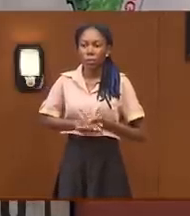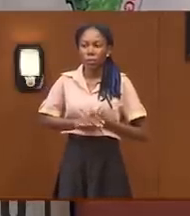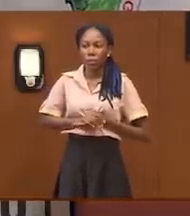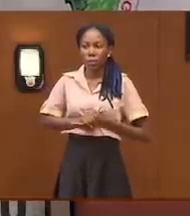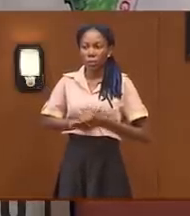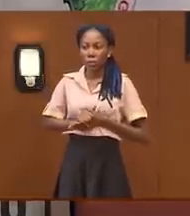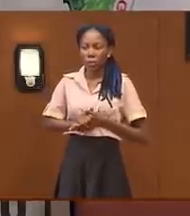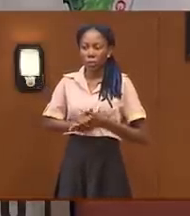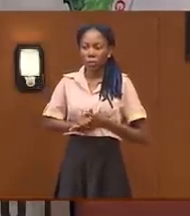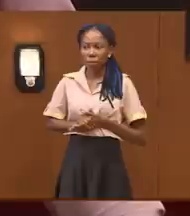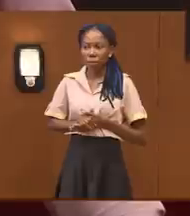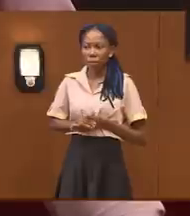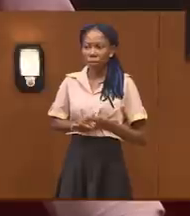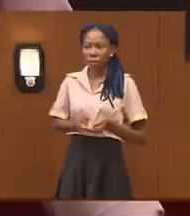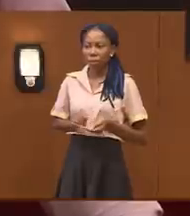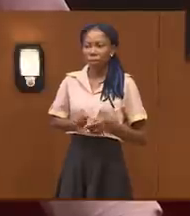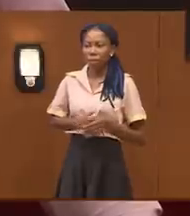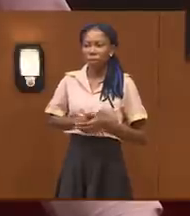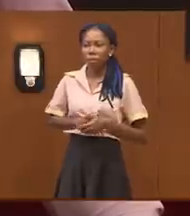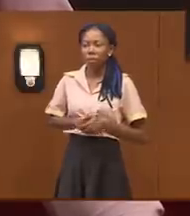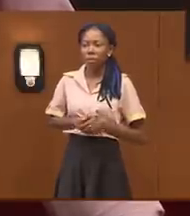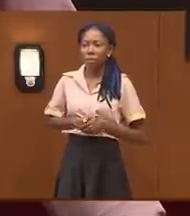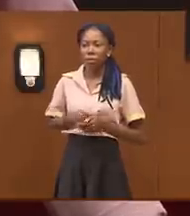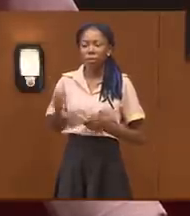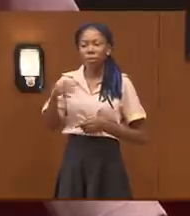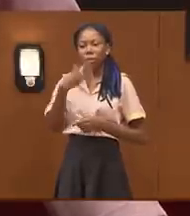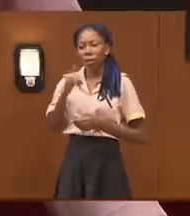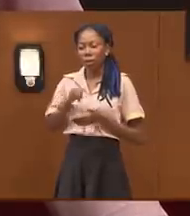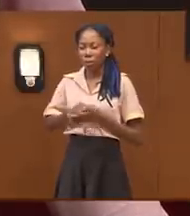What I'm saying, asking is that there's no two different between three and four.